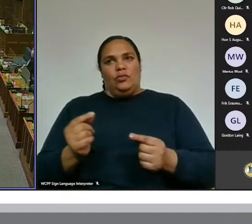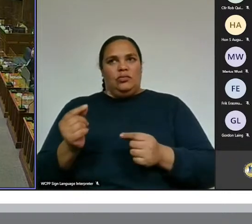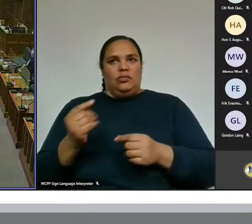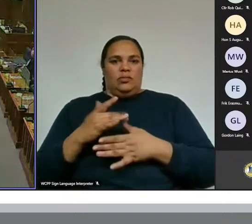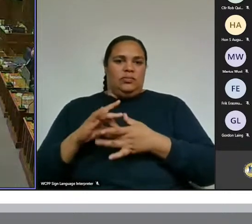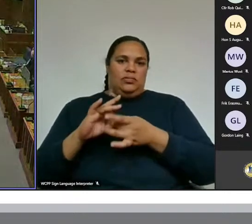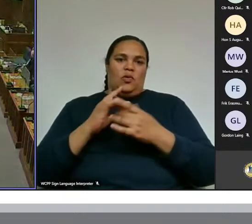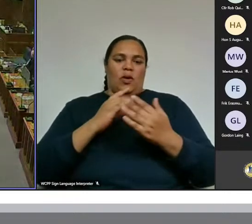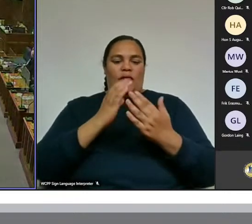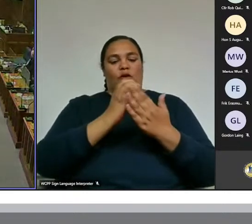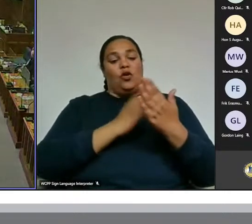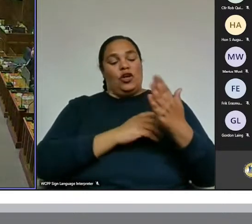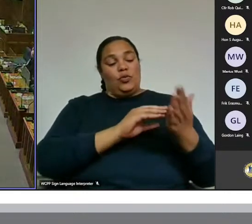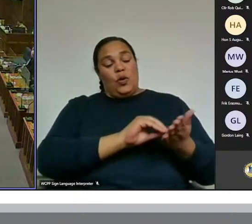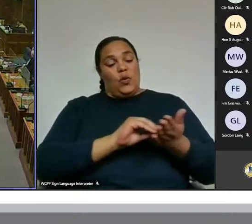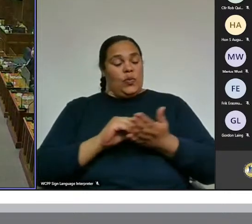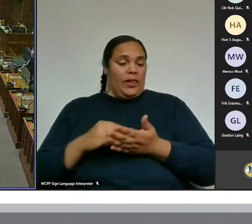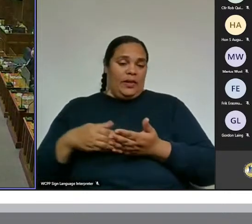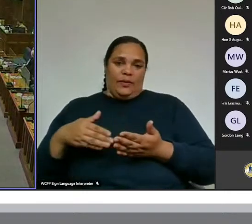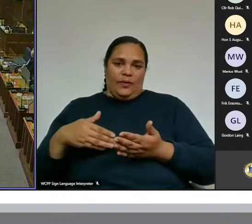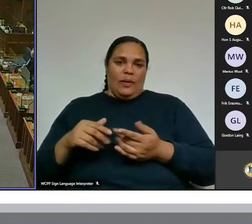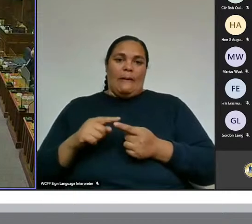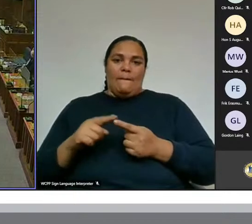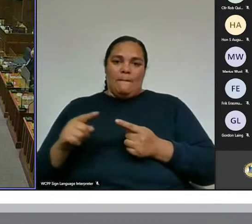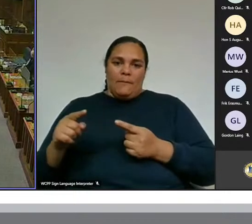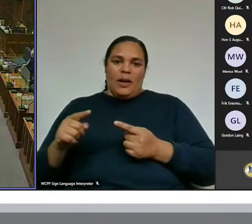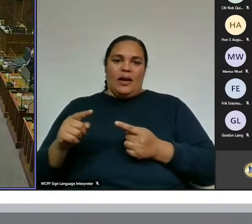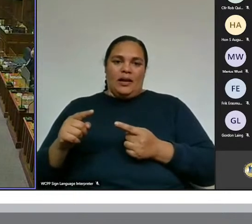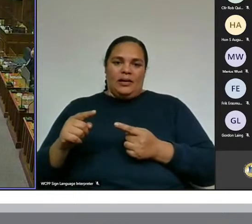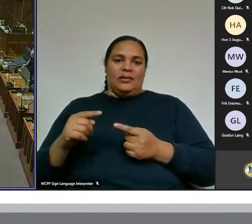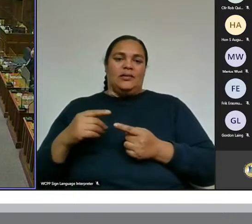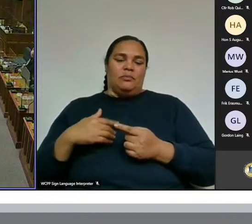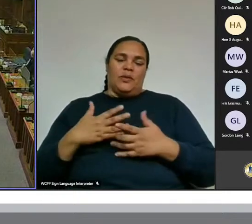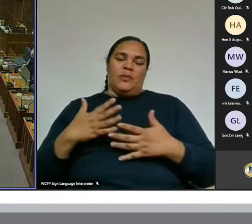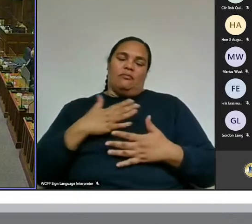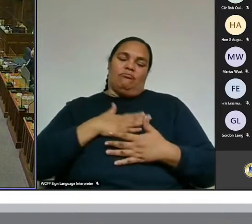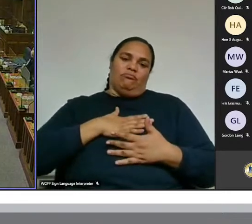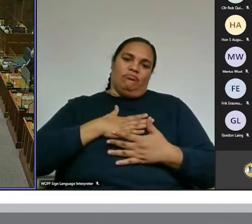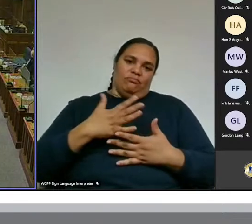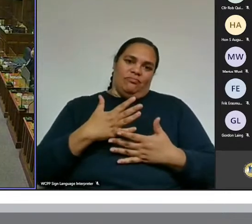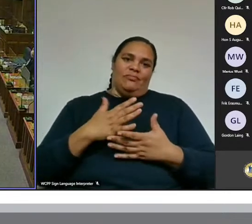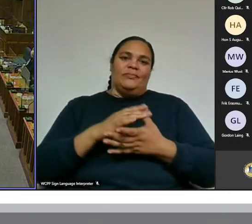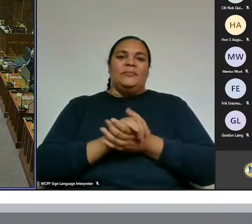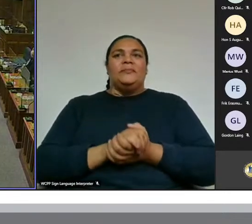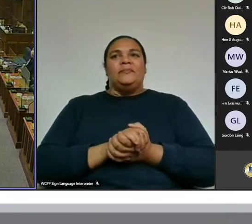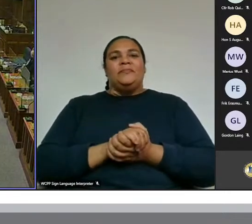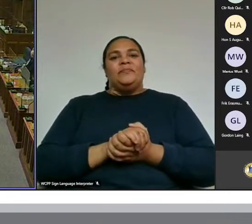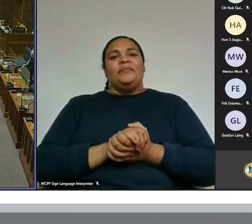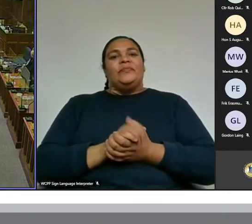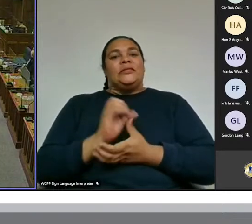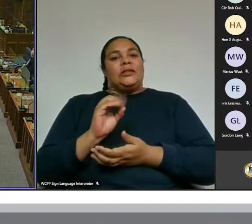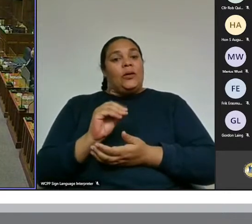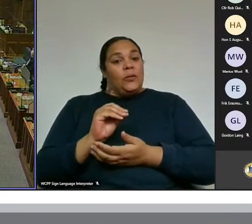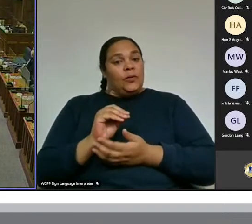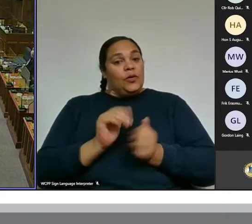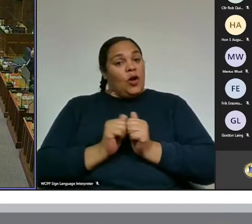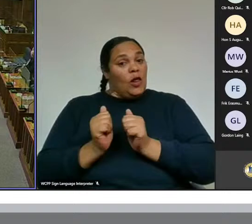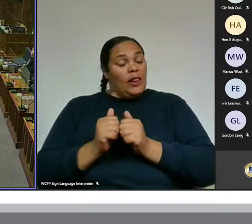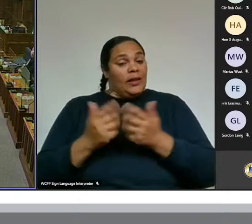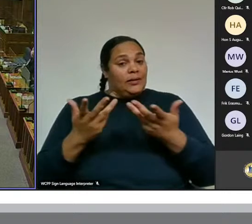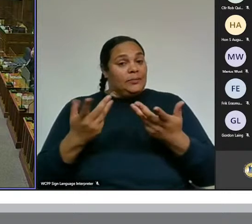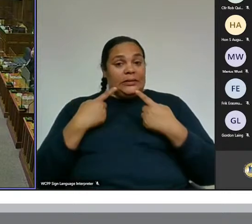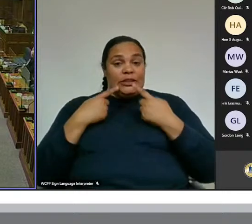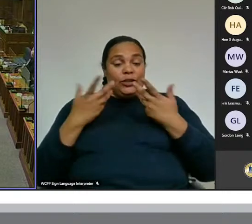my constitution with me, but it was most appreciative. So, colleagues, with that